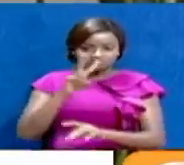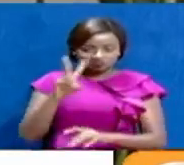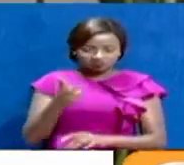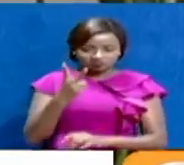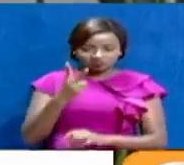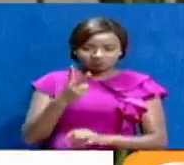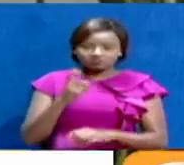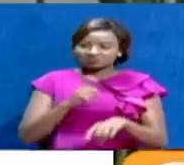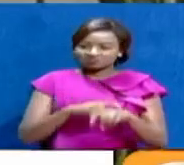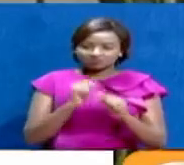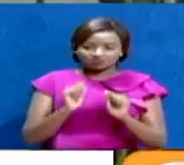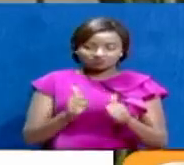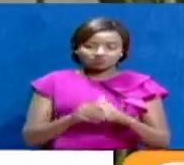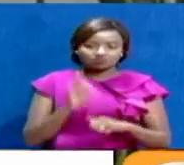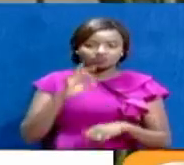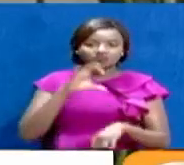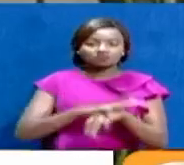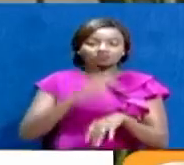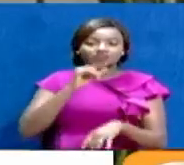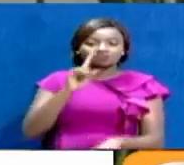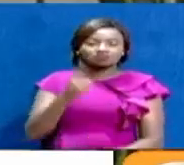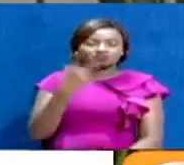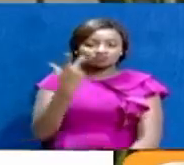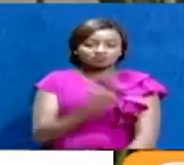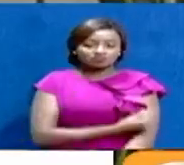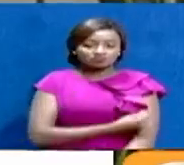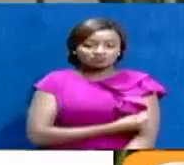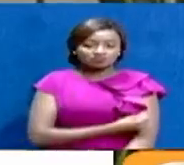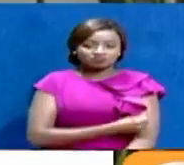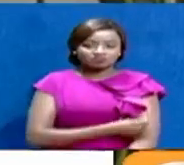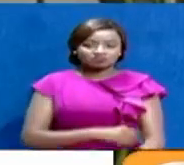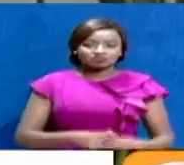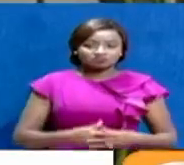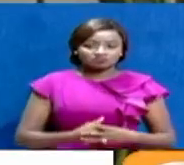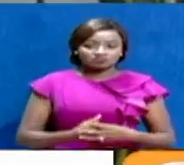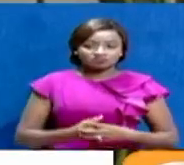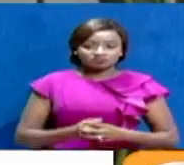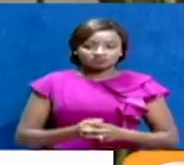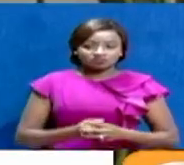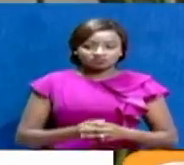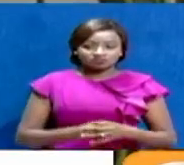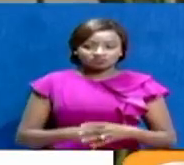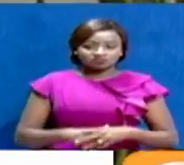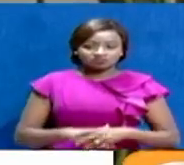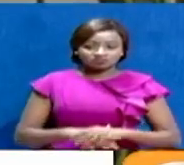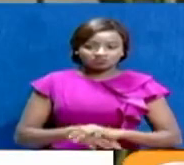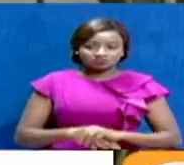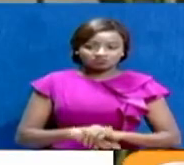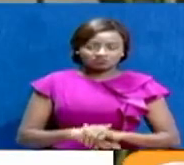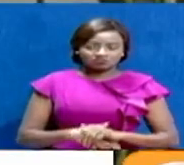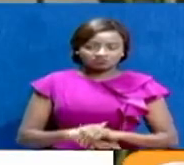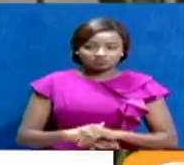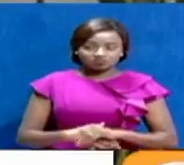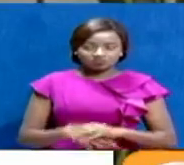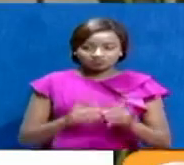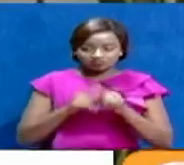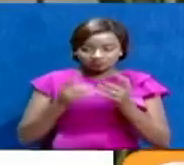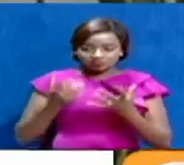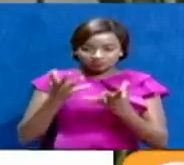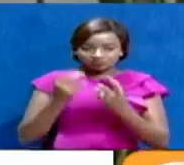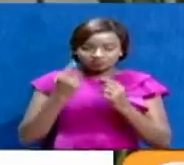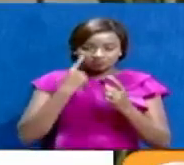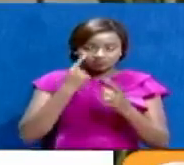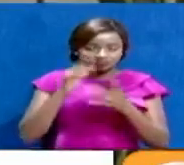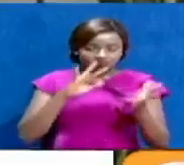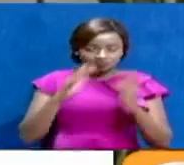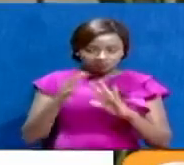already received your first dose. What we're looking at is to then explore mechanisms of how do we ensure that those